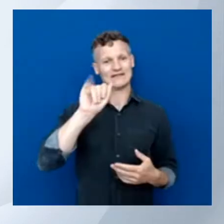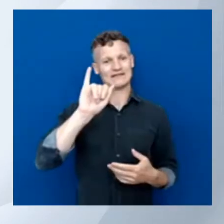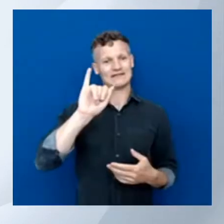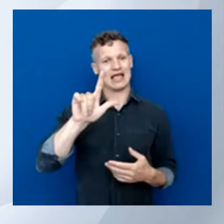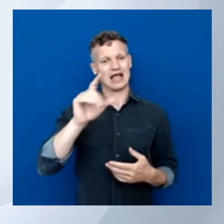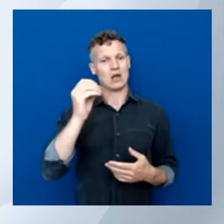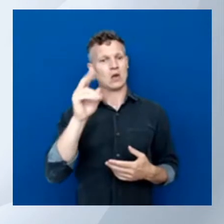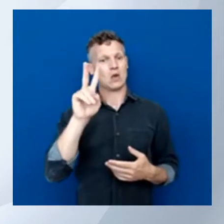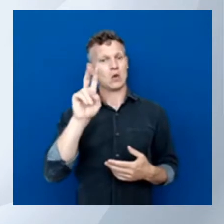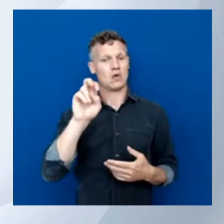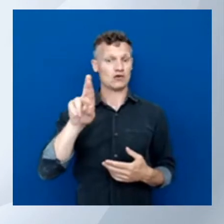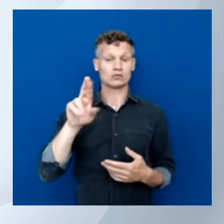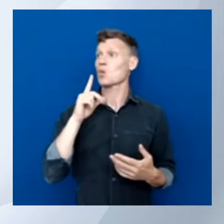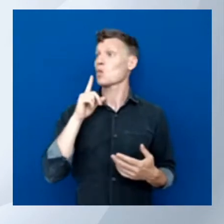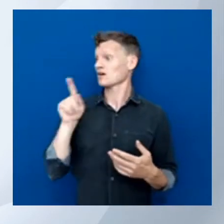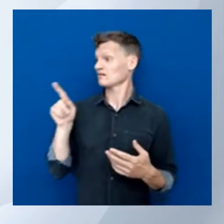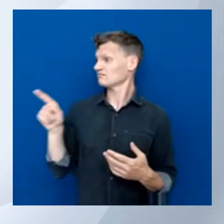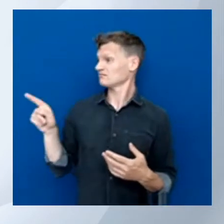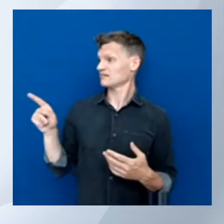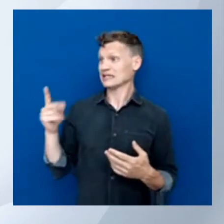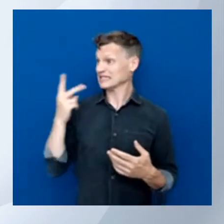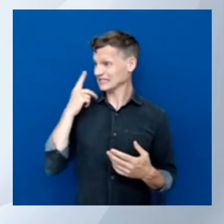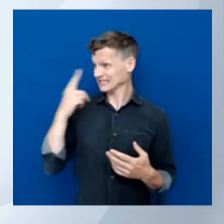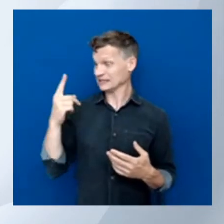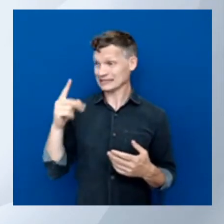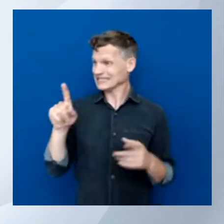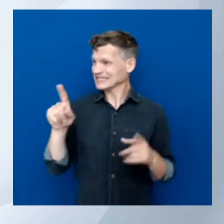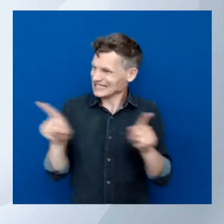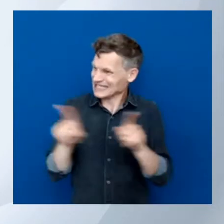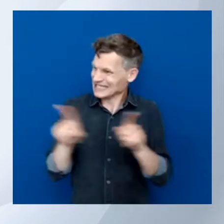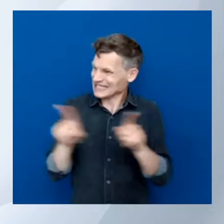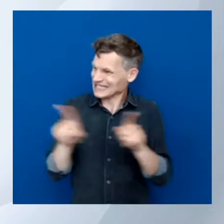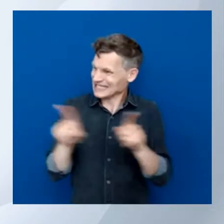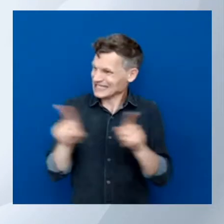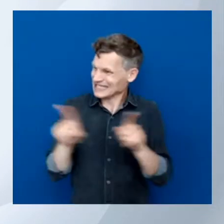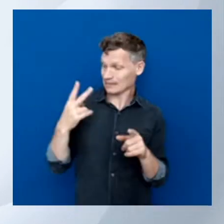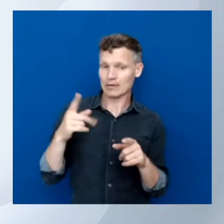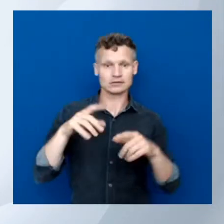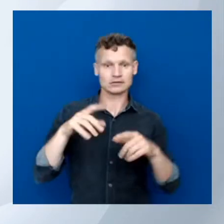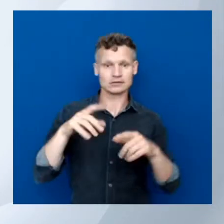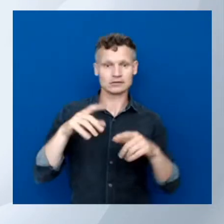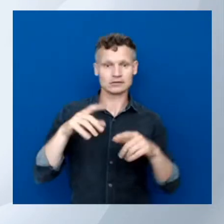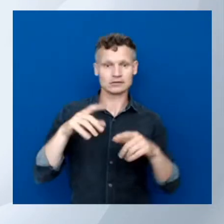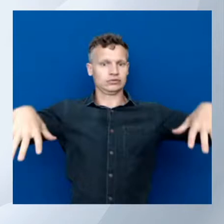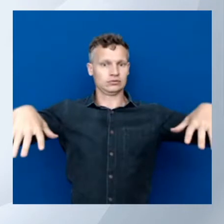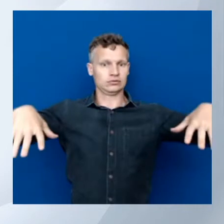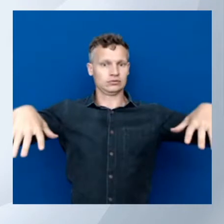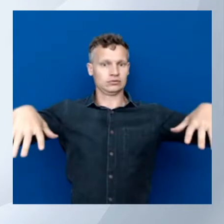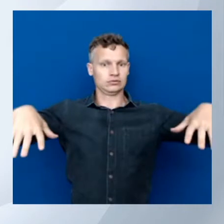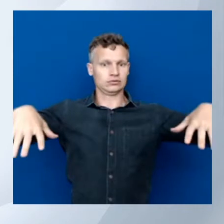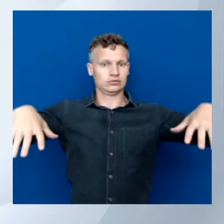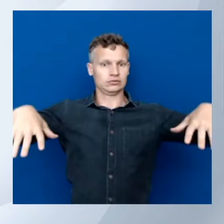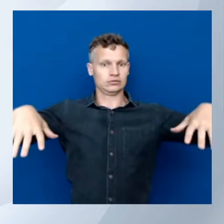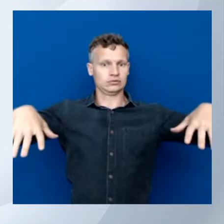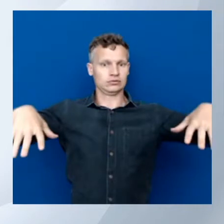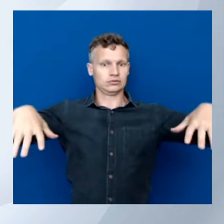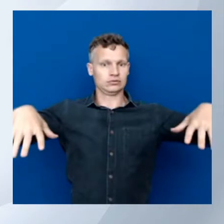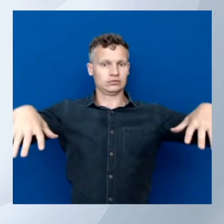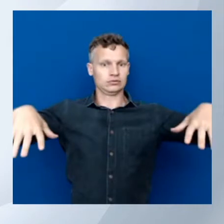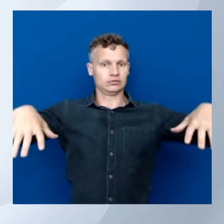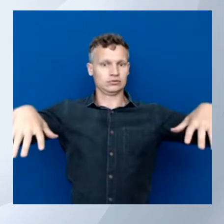here. Region 1 has that same load balancer and it has multiple virtual machines behind it.